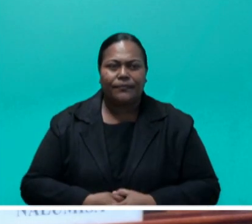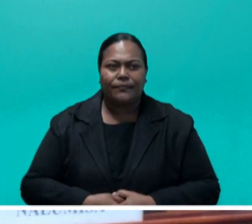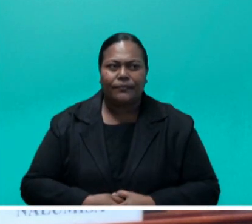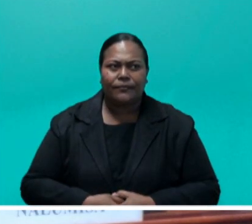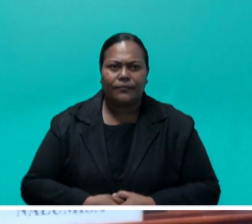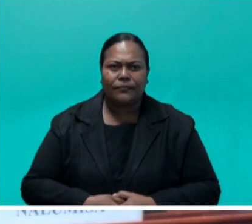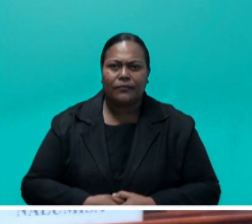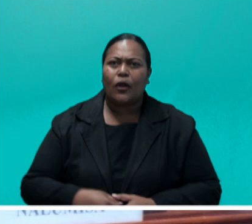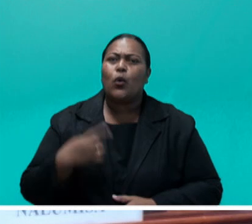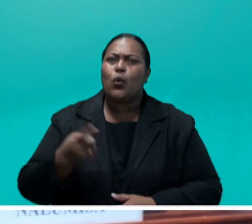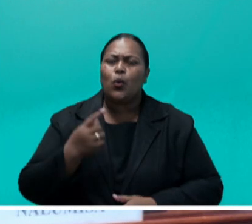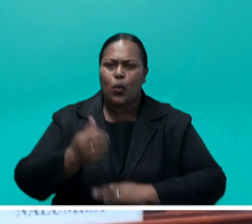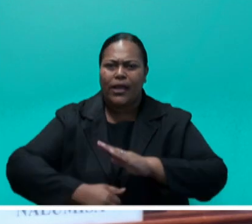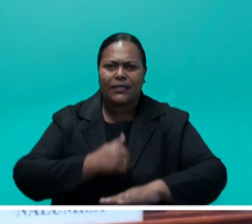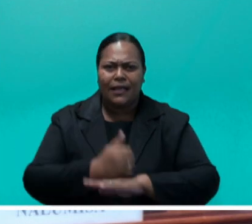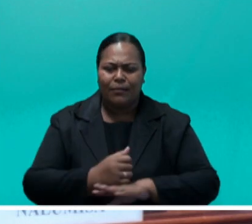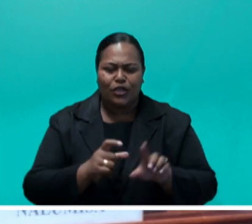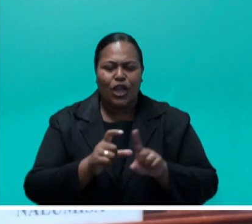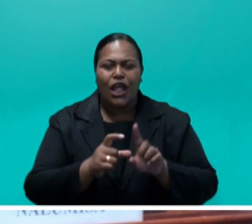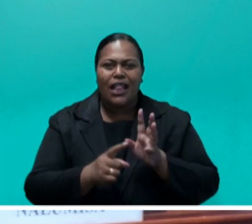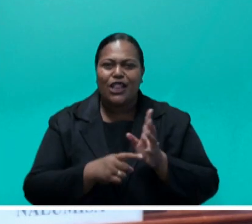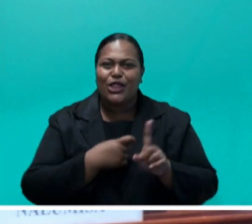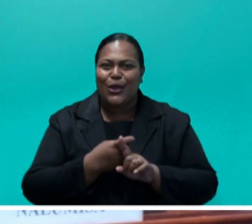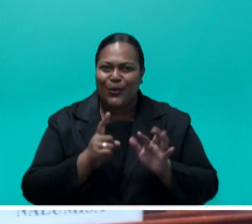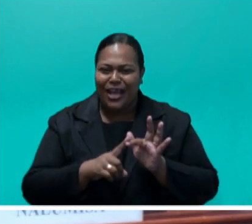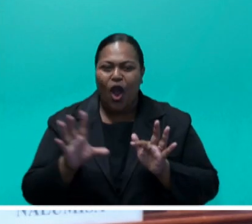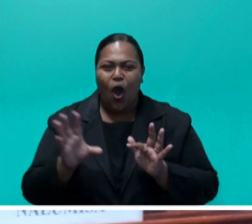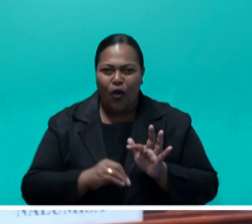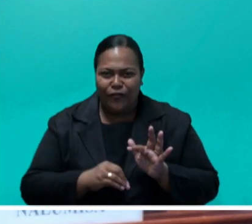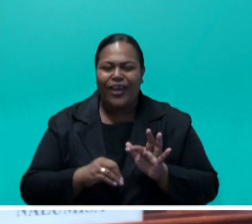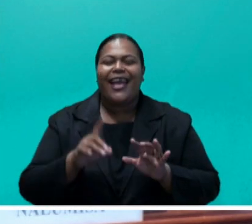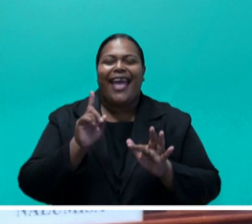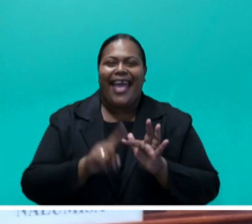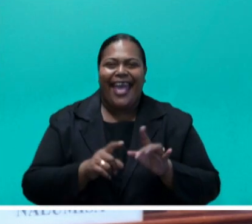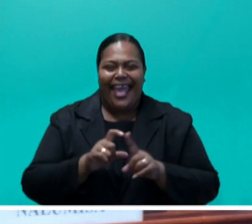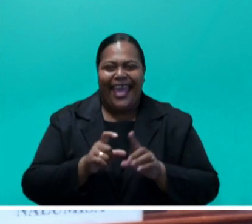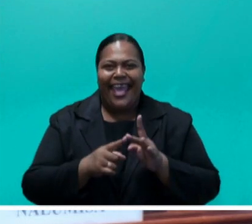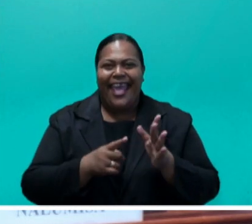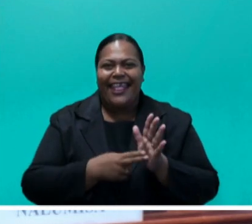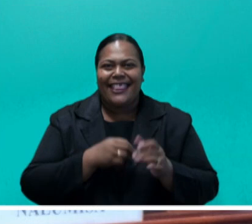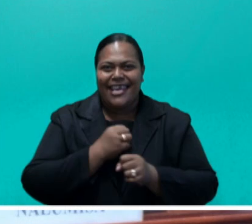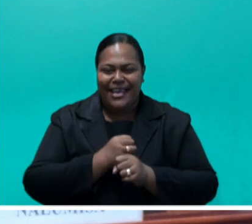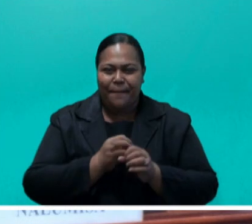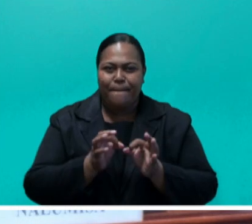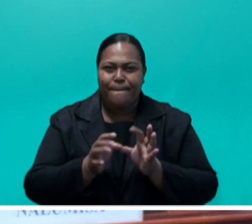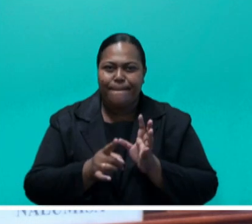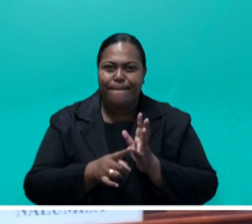Royal Highness the Duke of Edinburgh in 1956, has been a beacon of